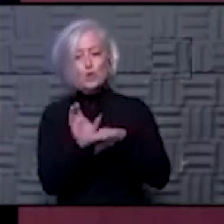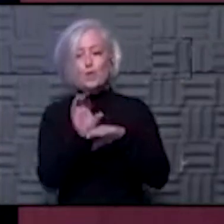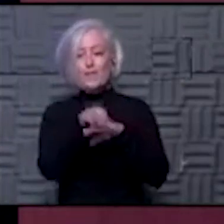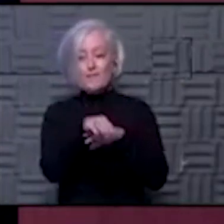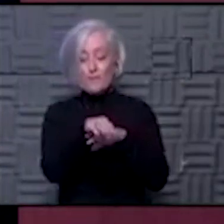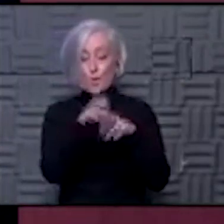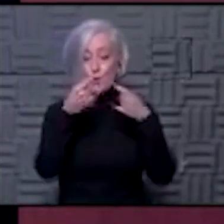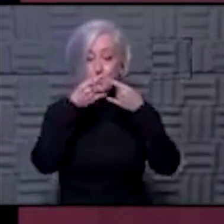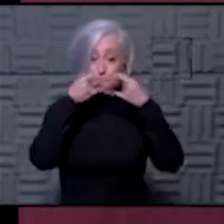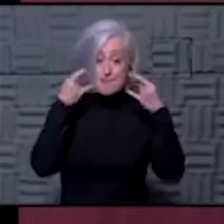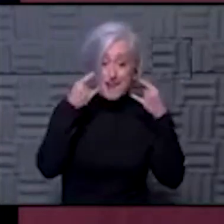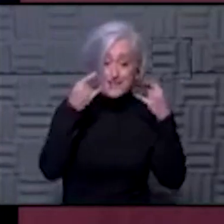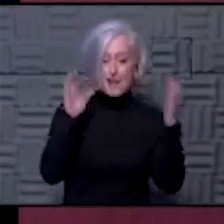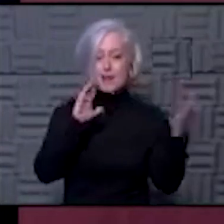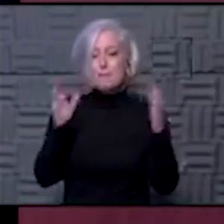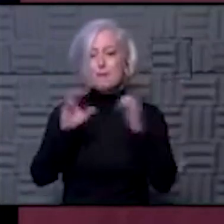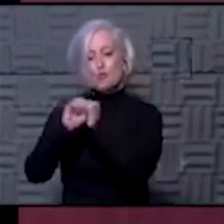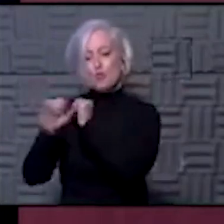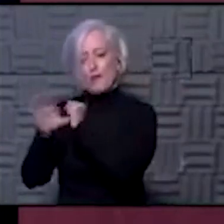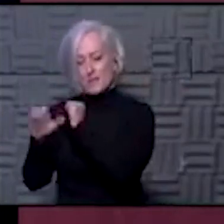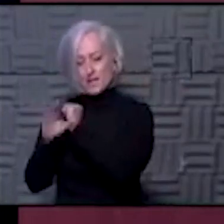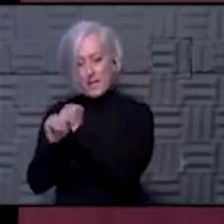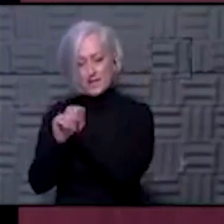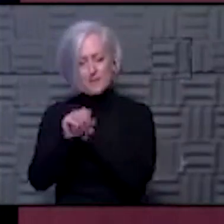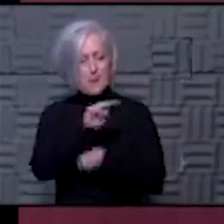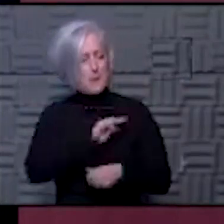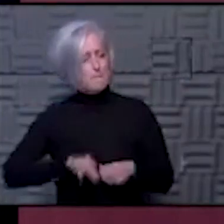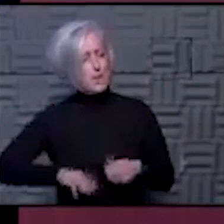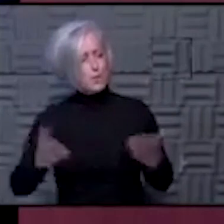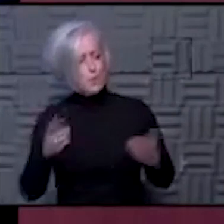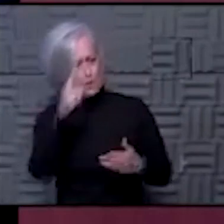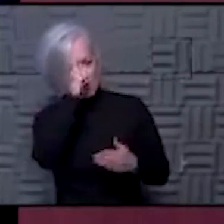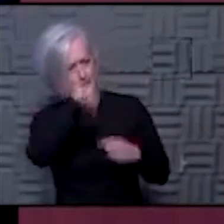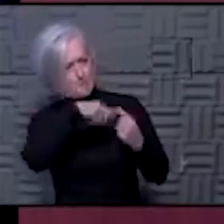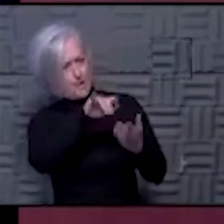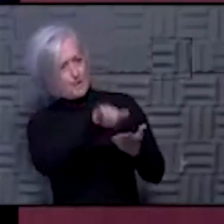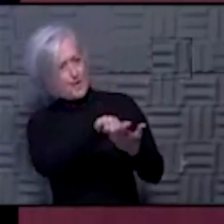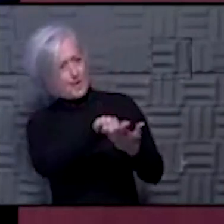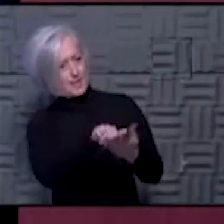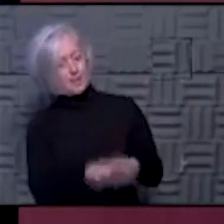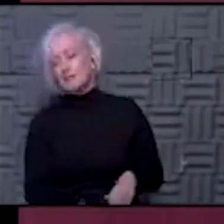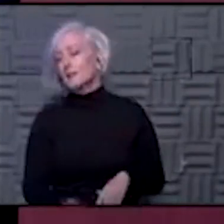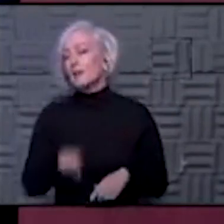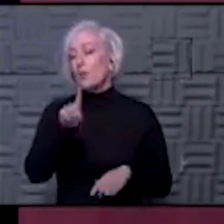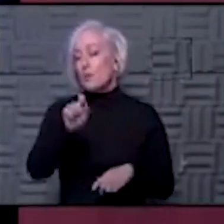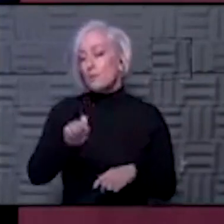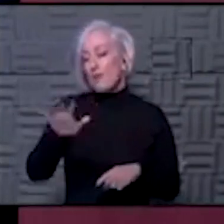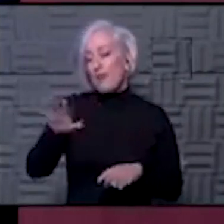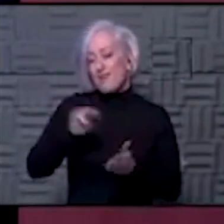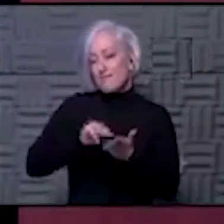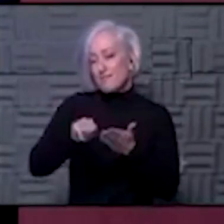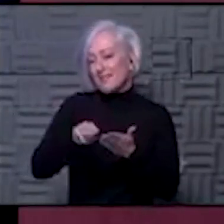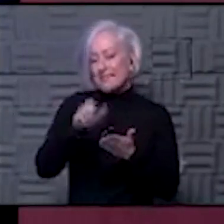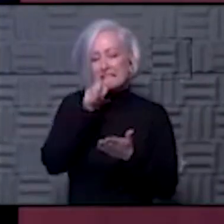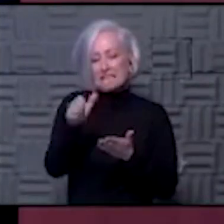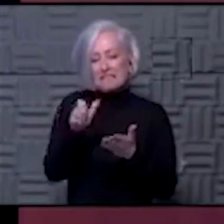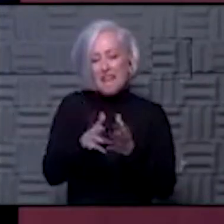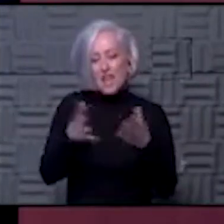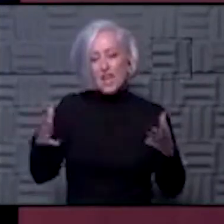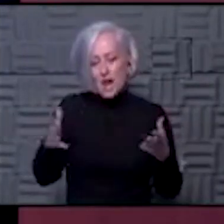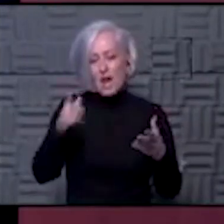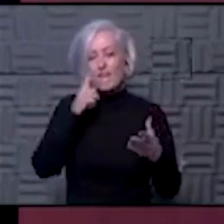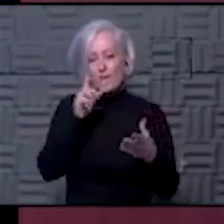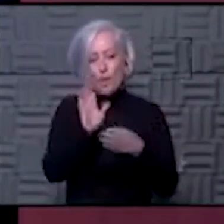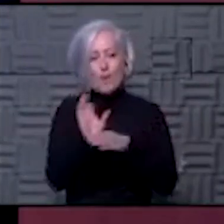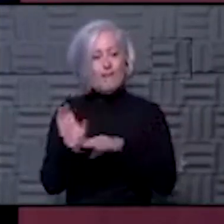Mayor Alvey's thoughts. Well, Mayor, let's first turn to you. What are your thoughts about? First of all, $1.5 million is not going to go very far for mask enforcement